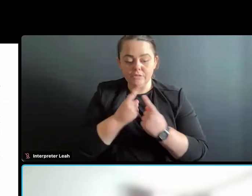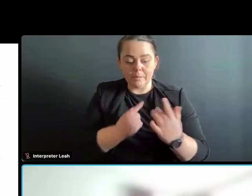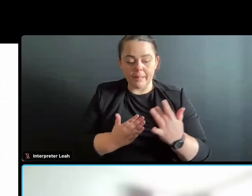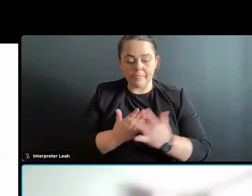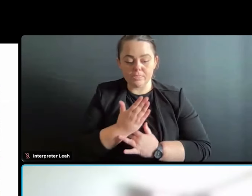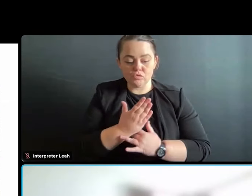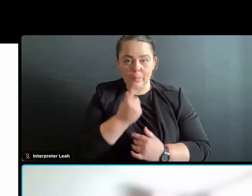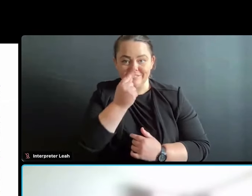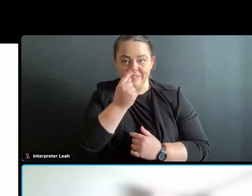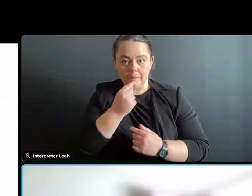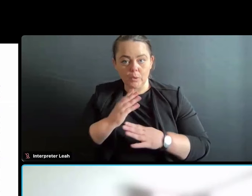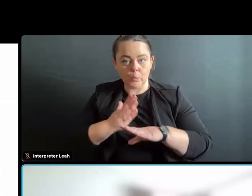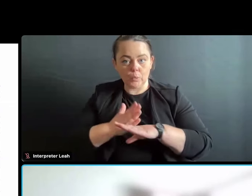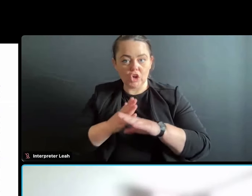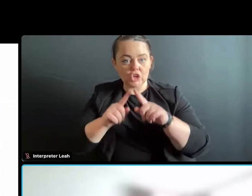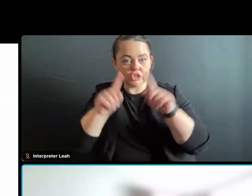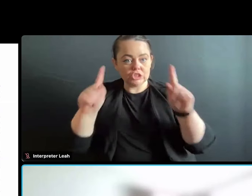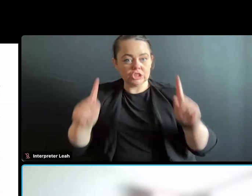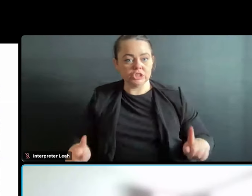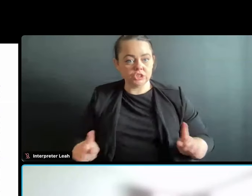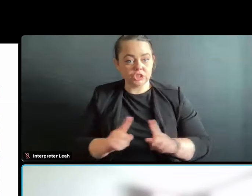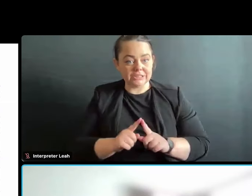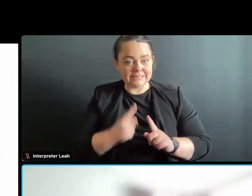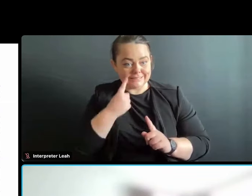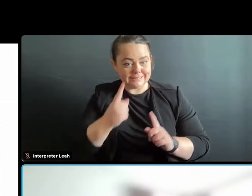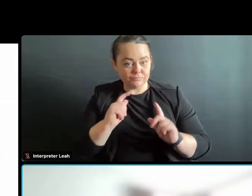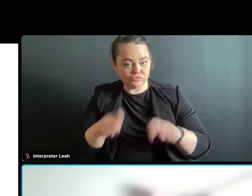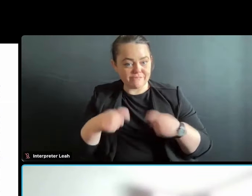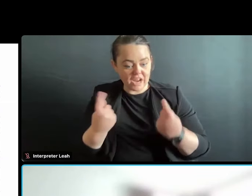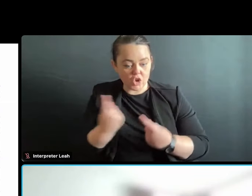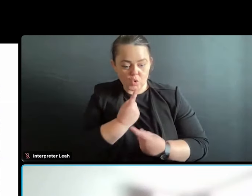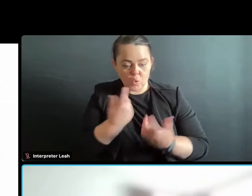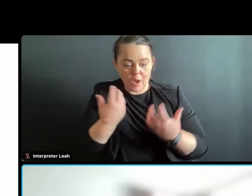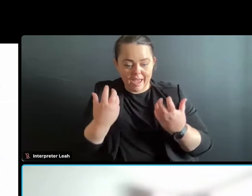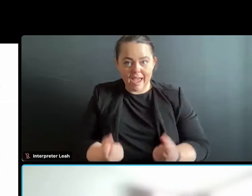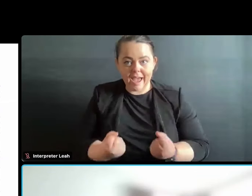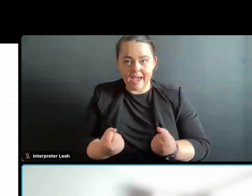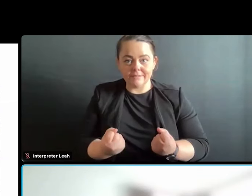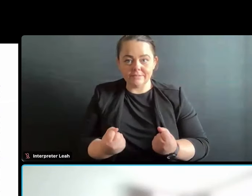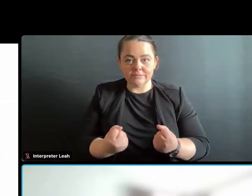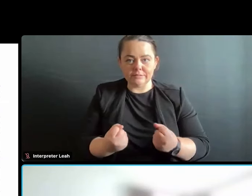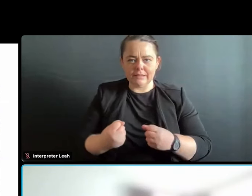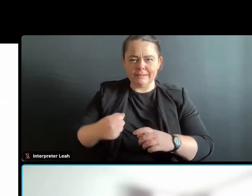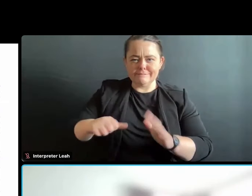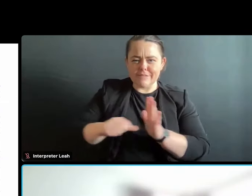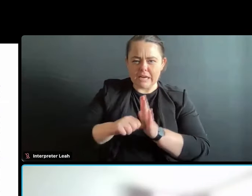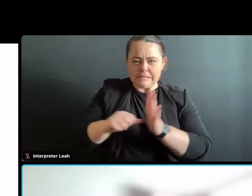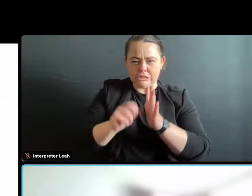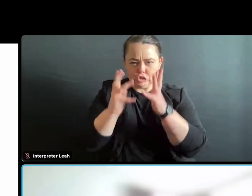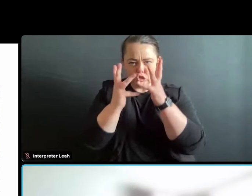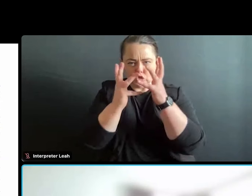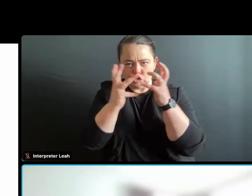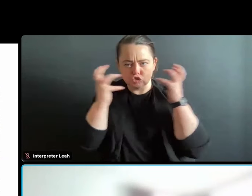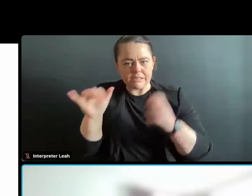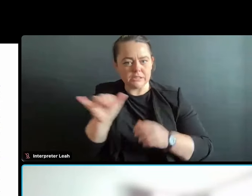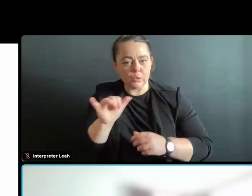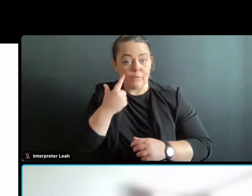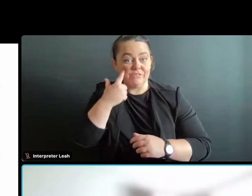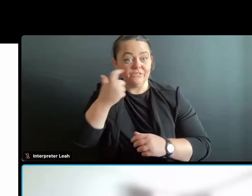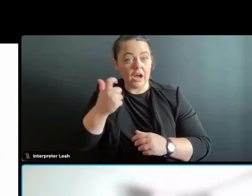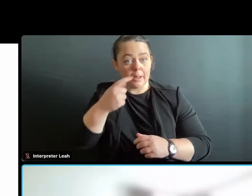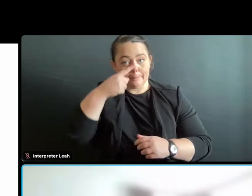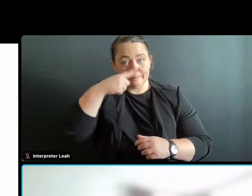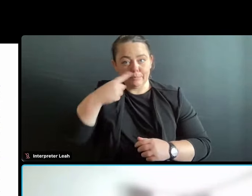us identify providers that might be facing financial stress, or to identify providers that could be